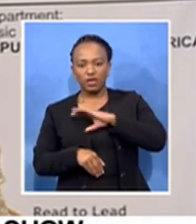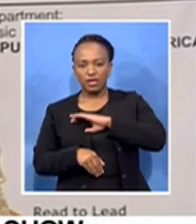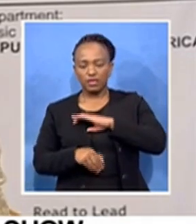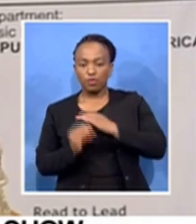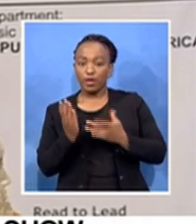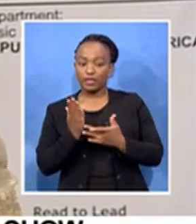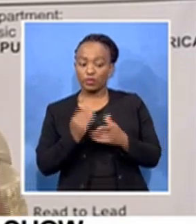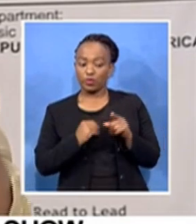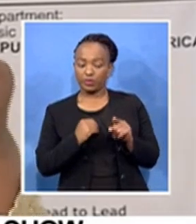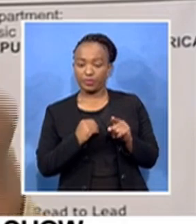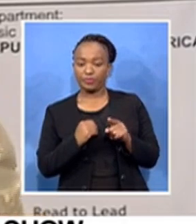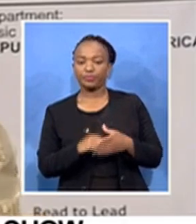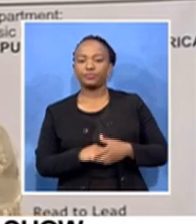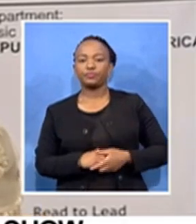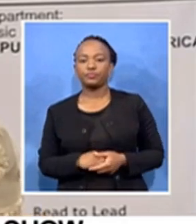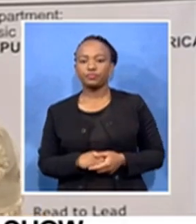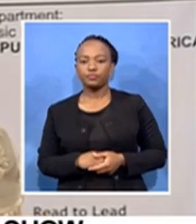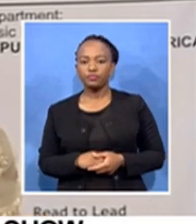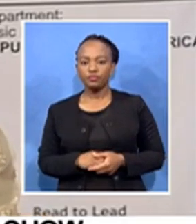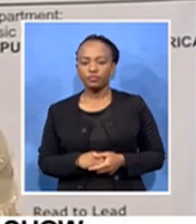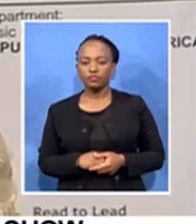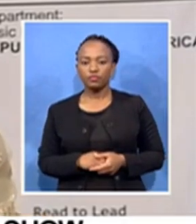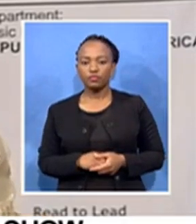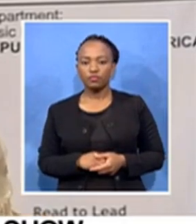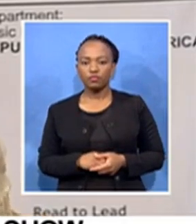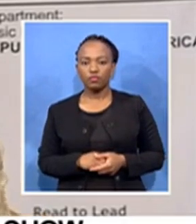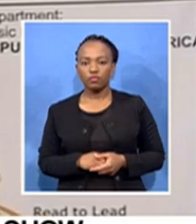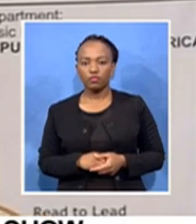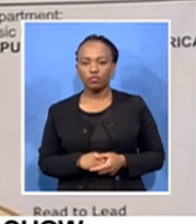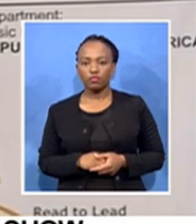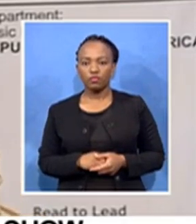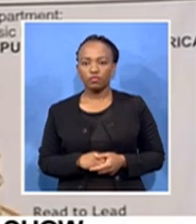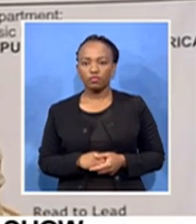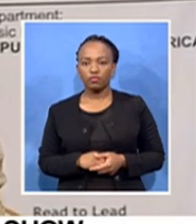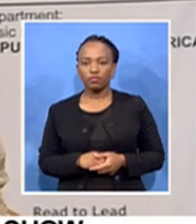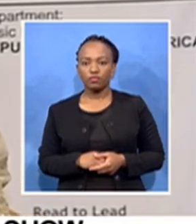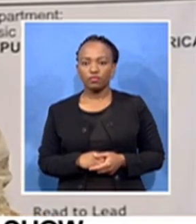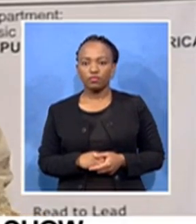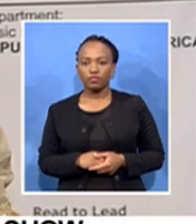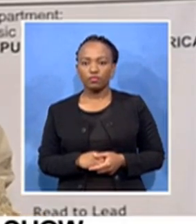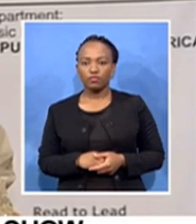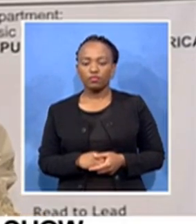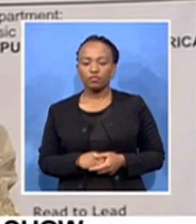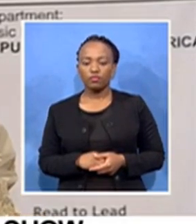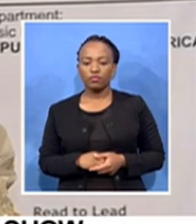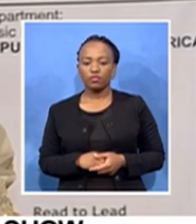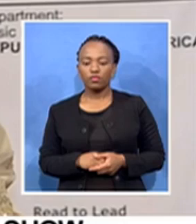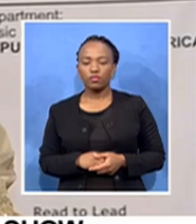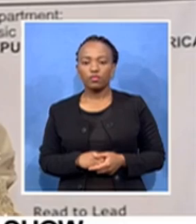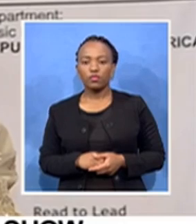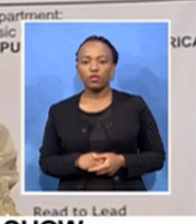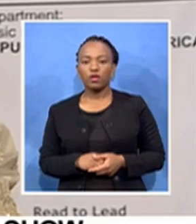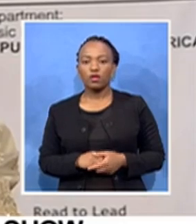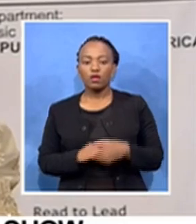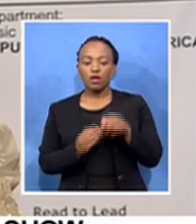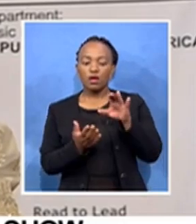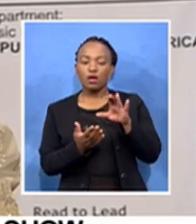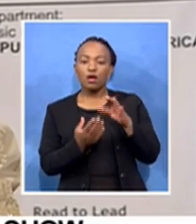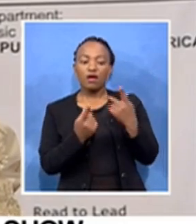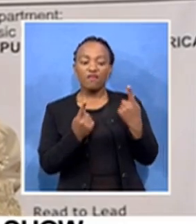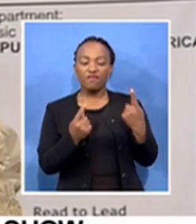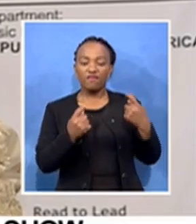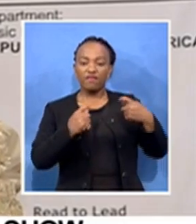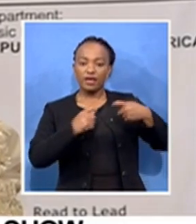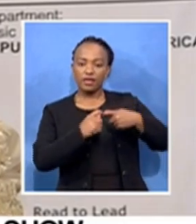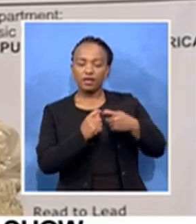Our thinking is that our funding for new student teachers should be in line with emerging priorities such